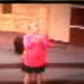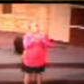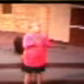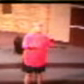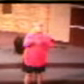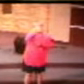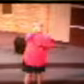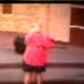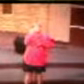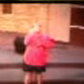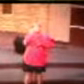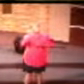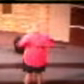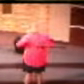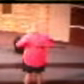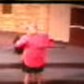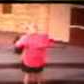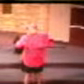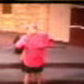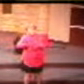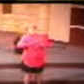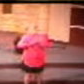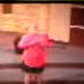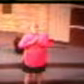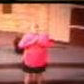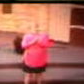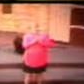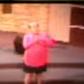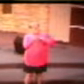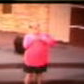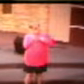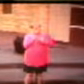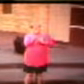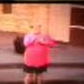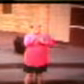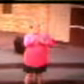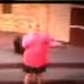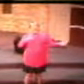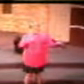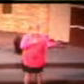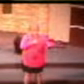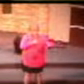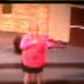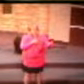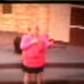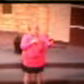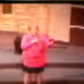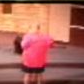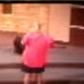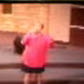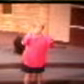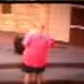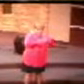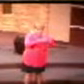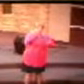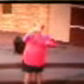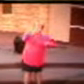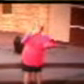risk being wounded by the very creation and the created ones he had called